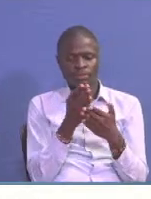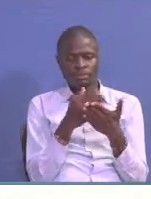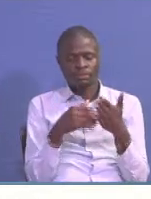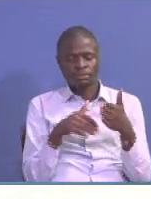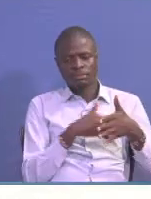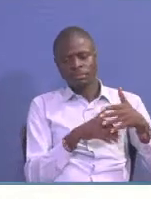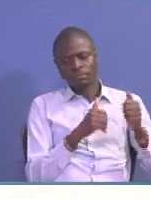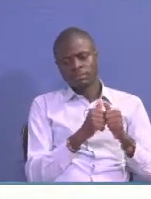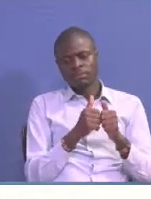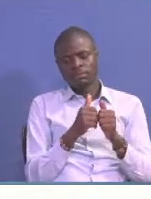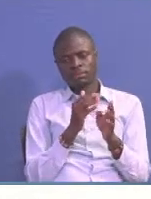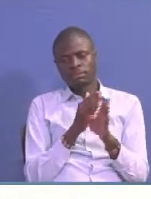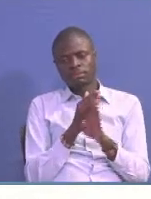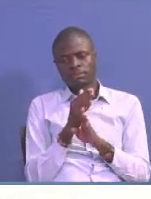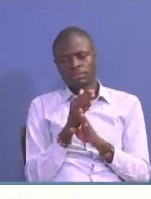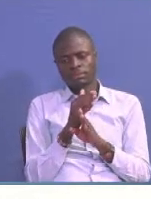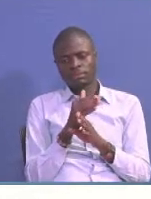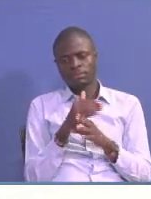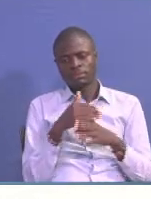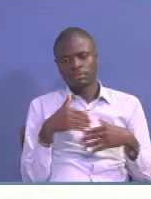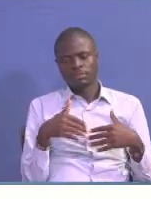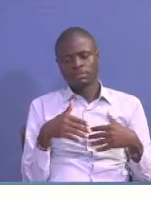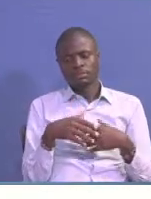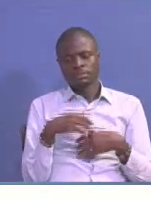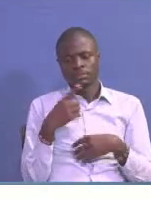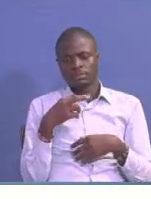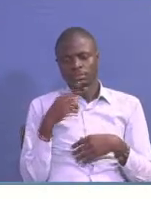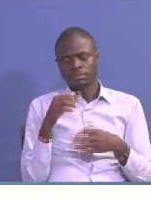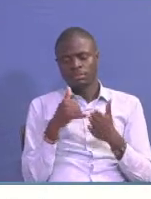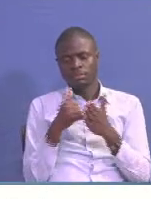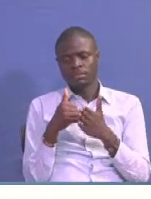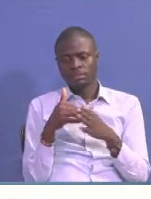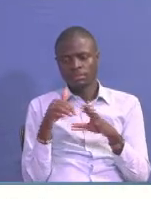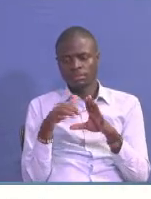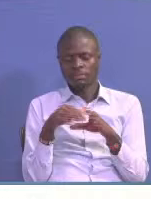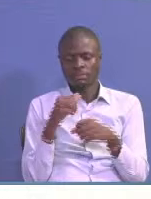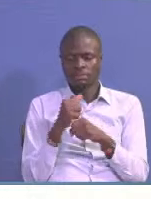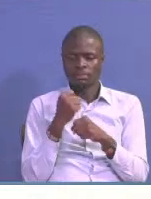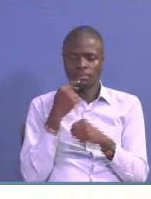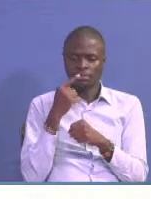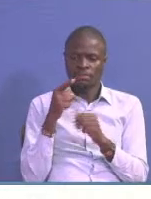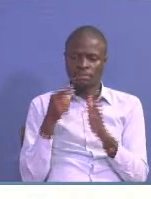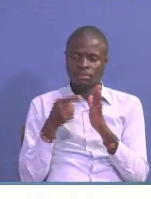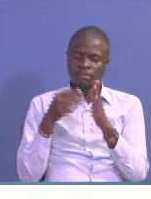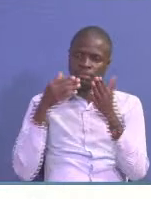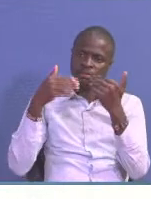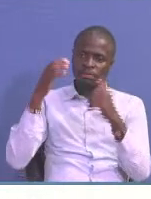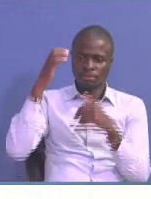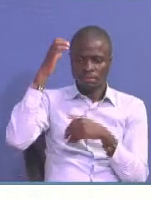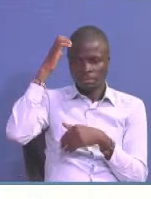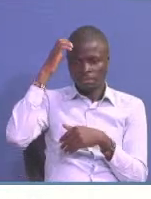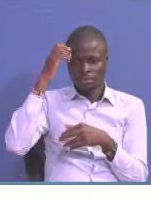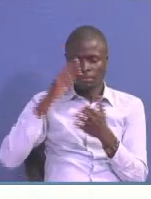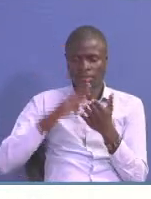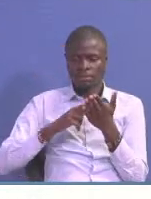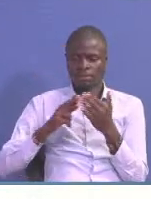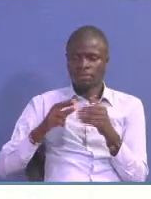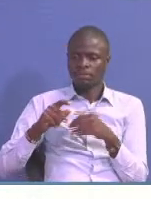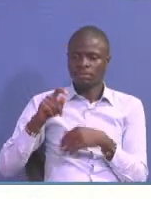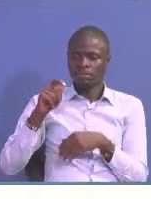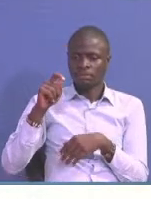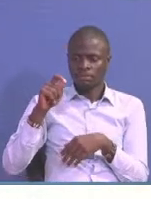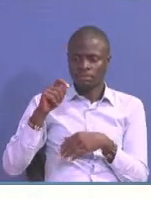partnering with key stakeholders who are involved in ensuring that university education remains top-notch. Some